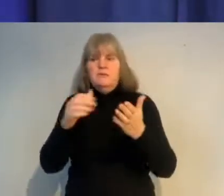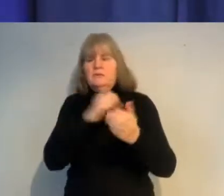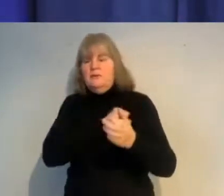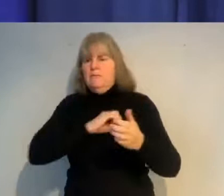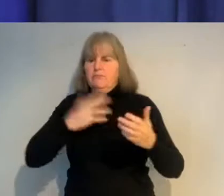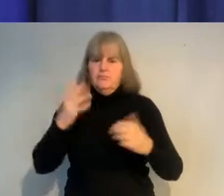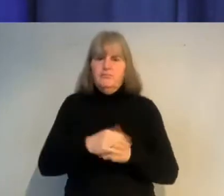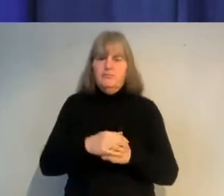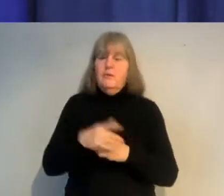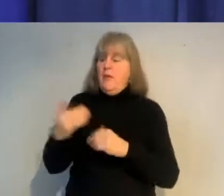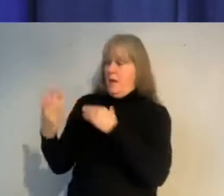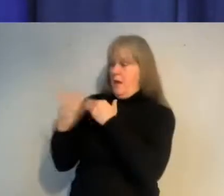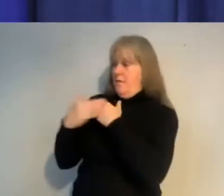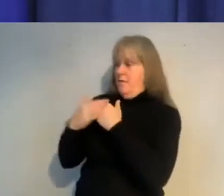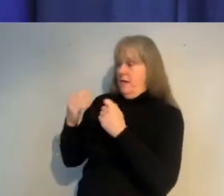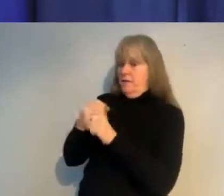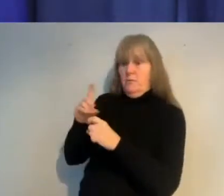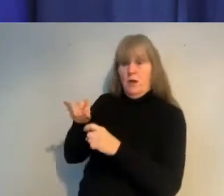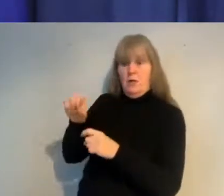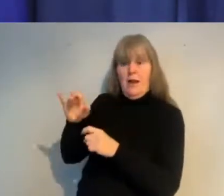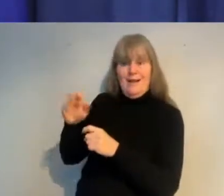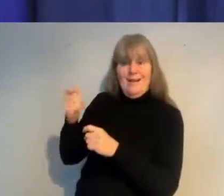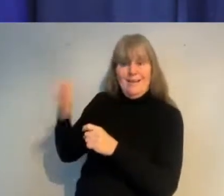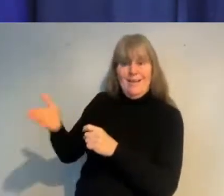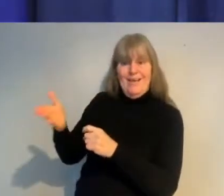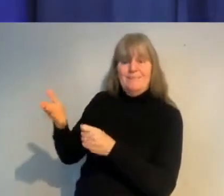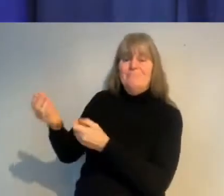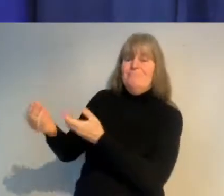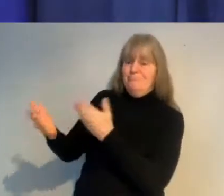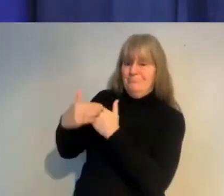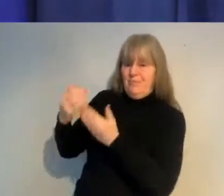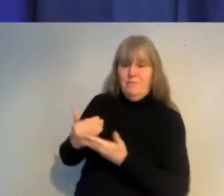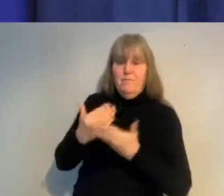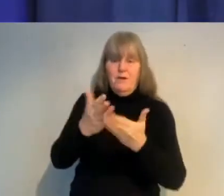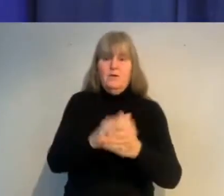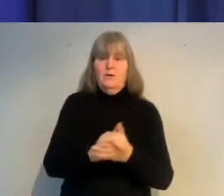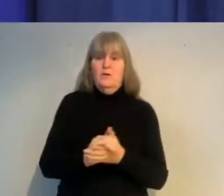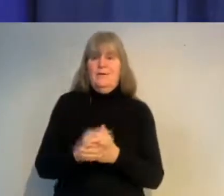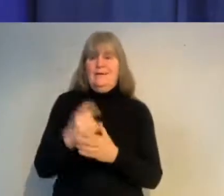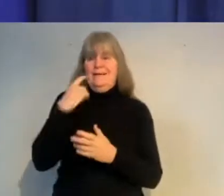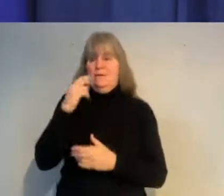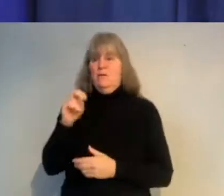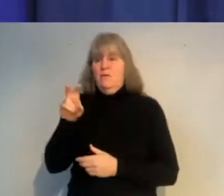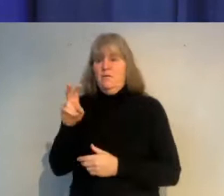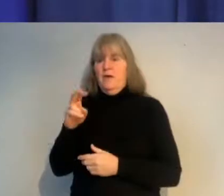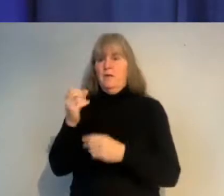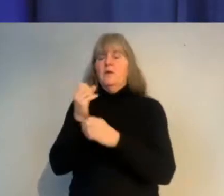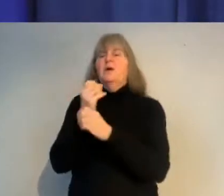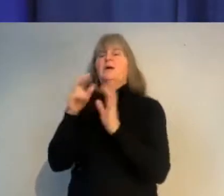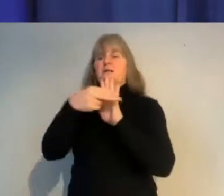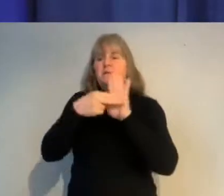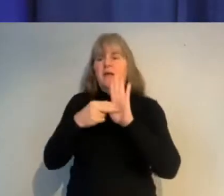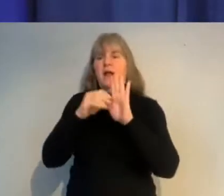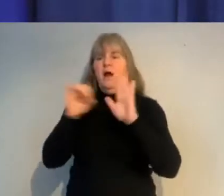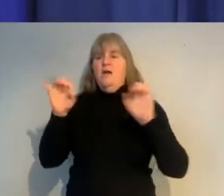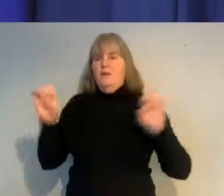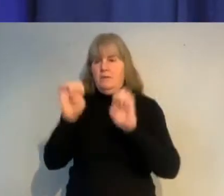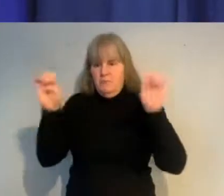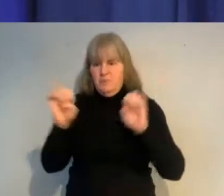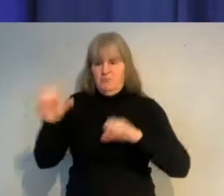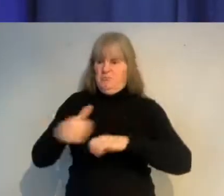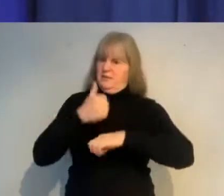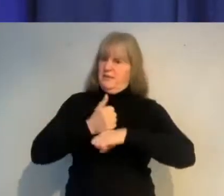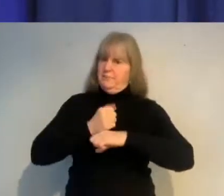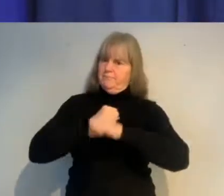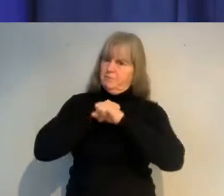office. When we declared the state of emergency last November, we strengthened public health measures in our schools. This